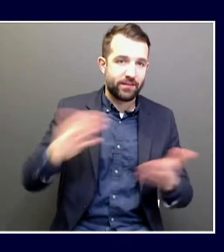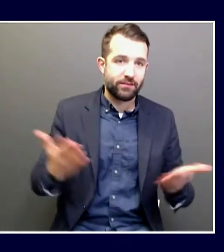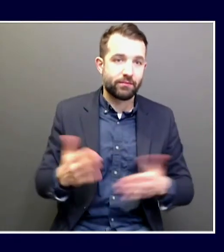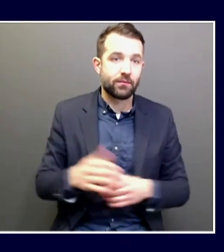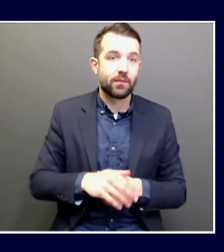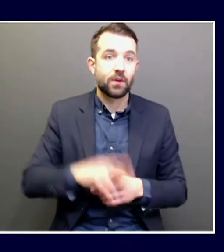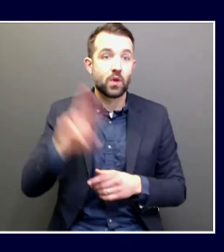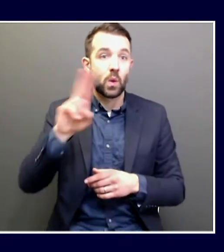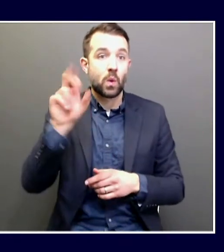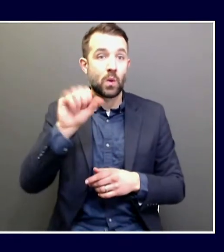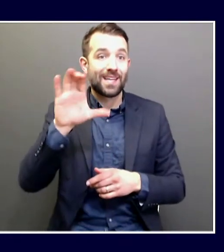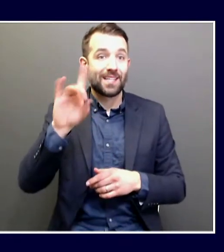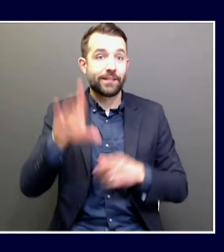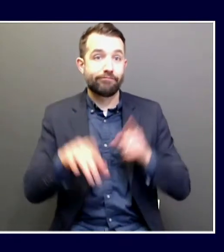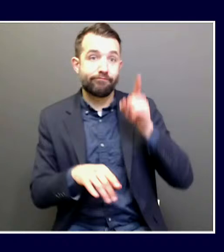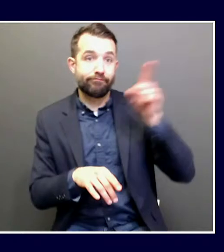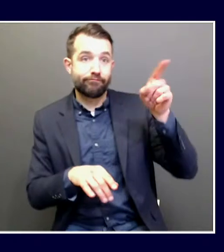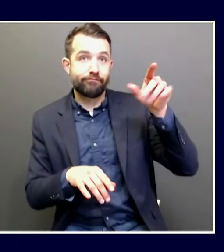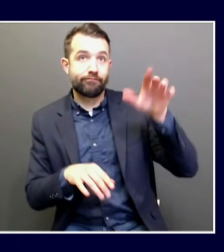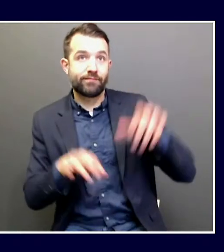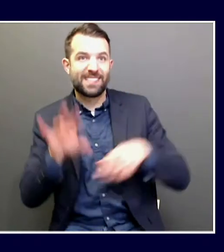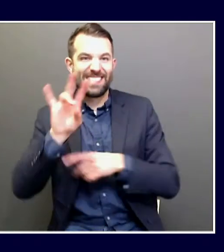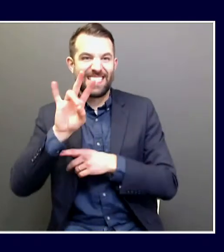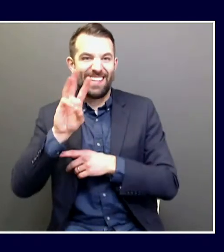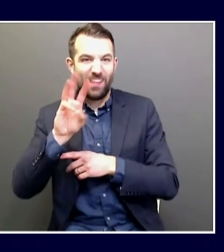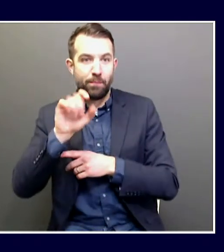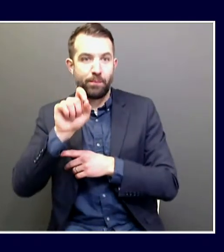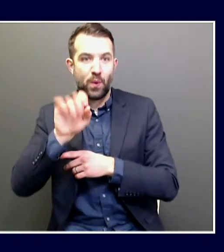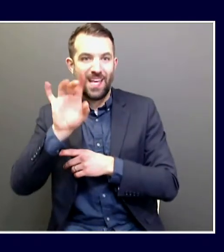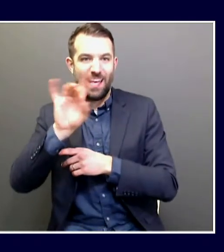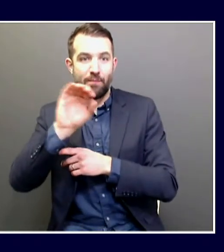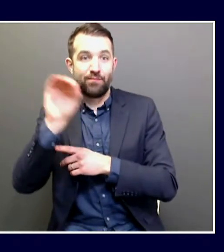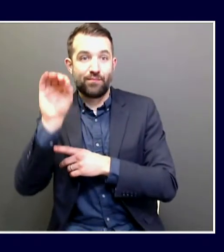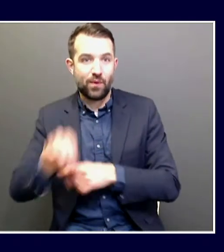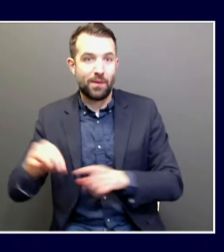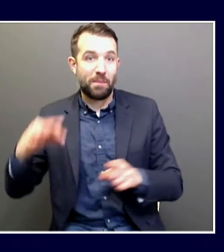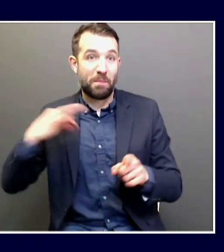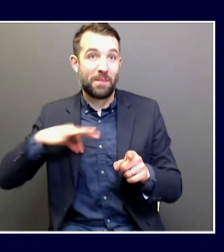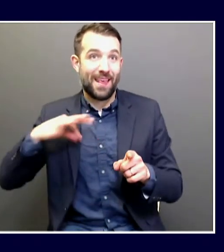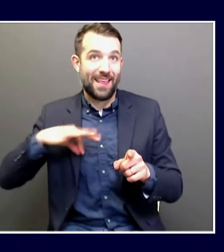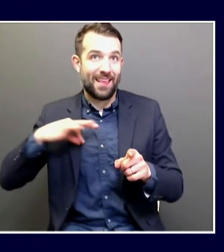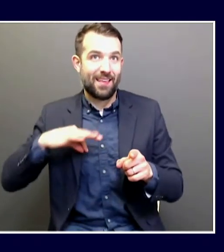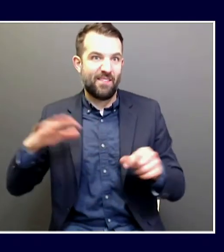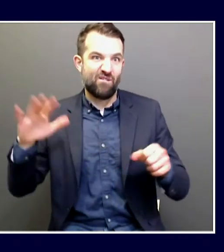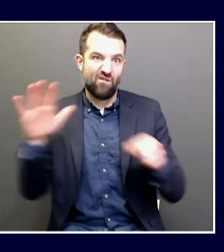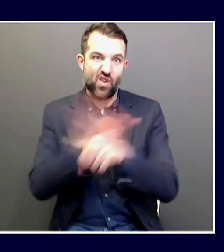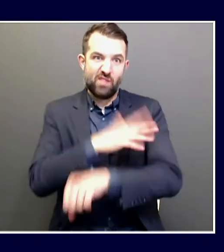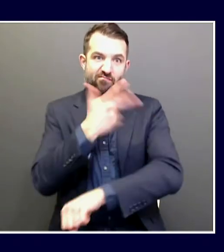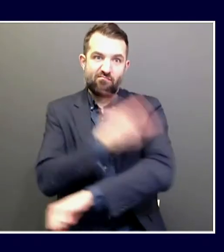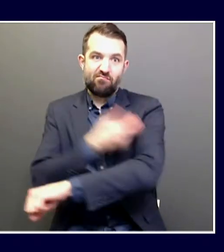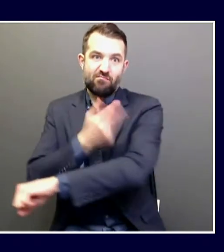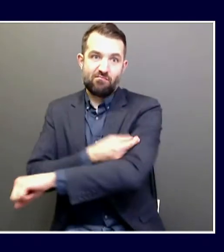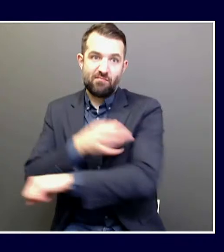76.8% of the entire state is now fully vaccinated, and just under 50%,